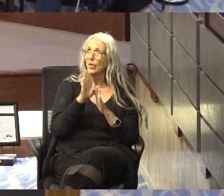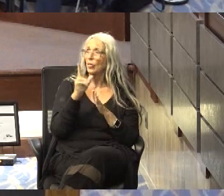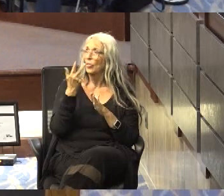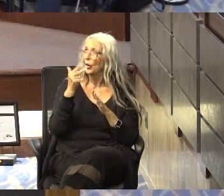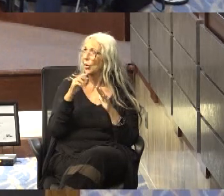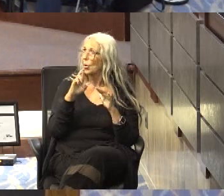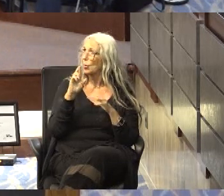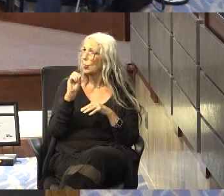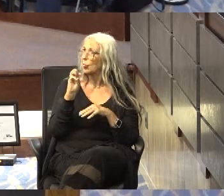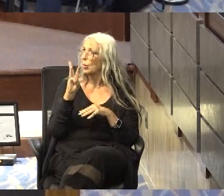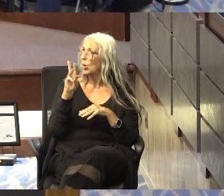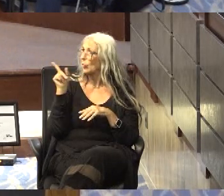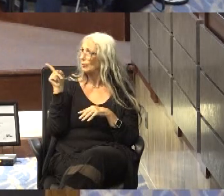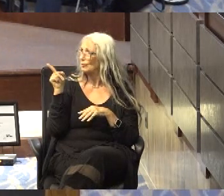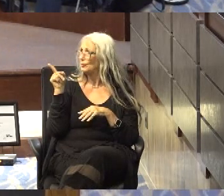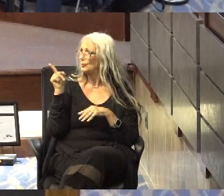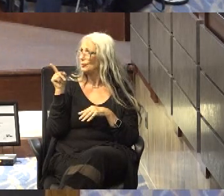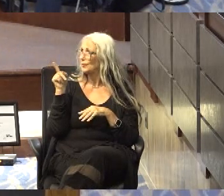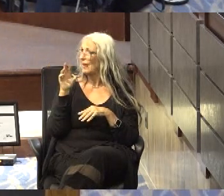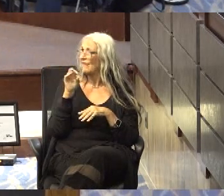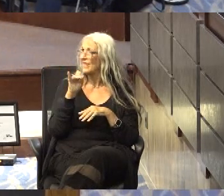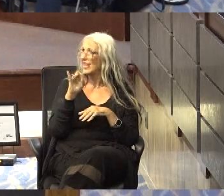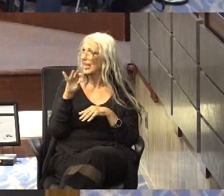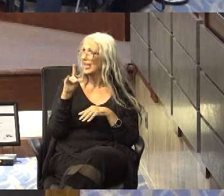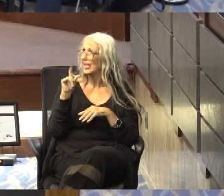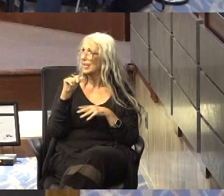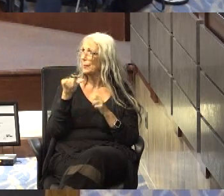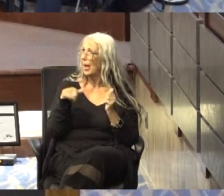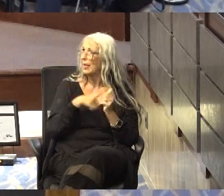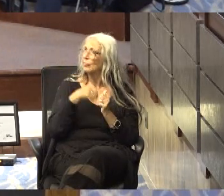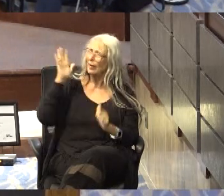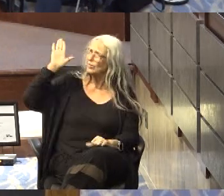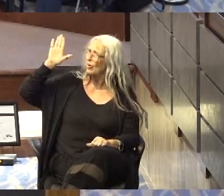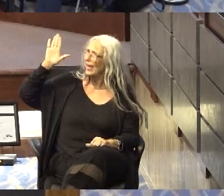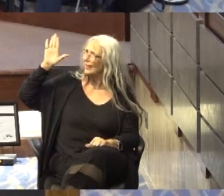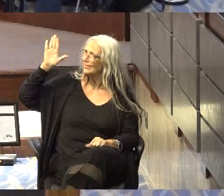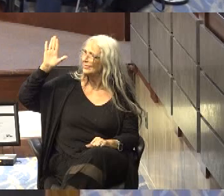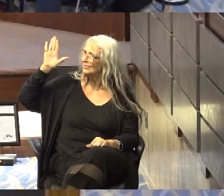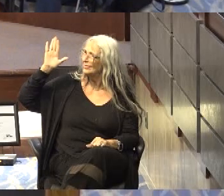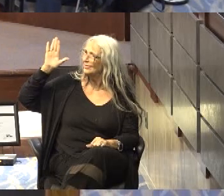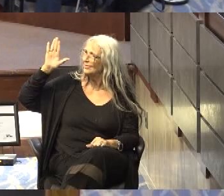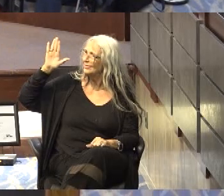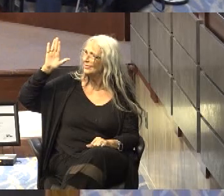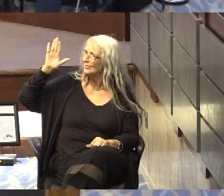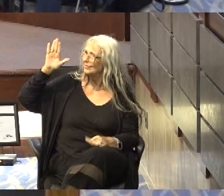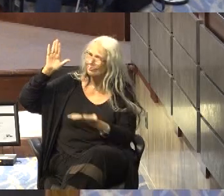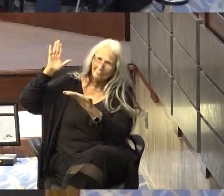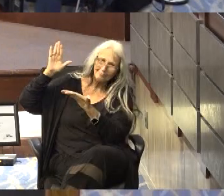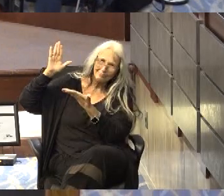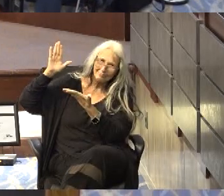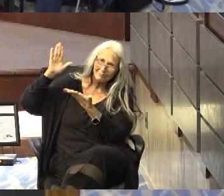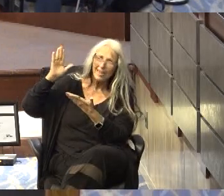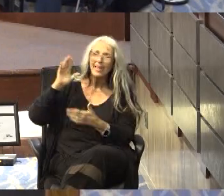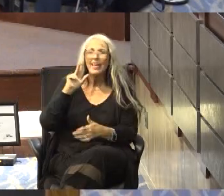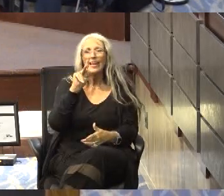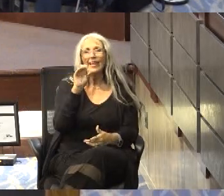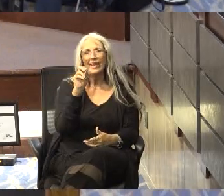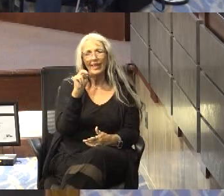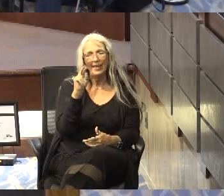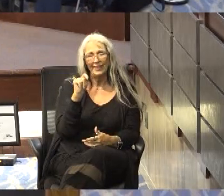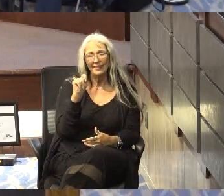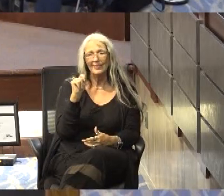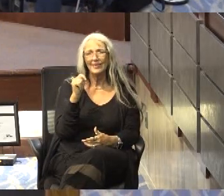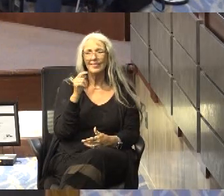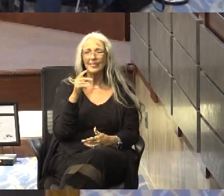row behind Fiona there. We can't, raise your hand and wave at the people. Come on. Okay, so Kent came